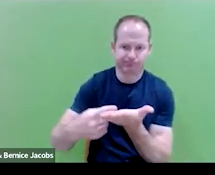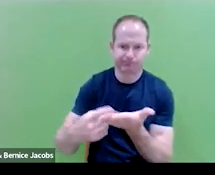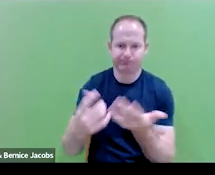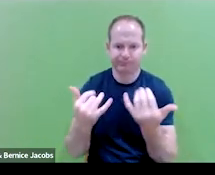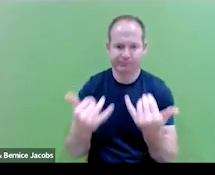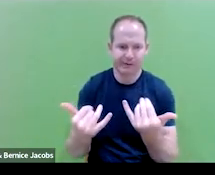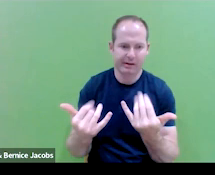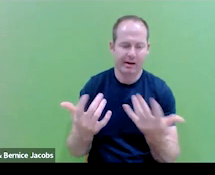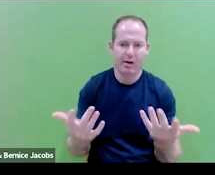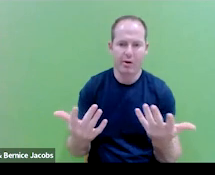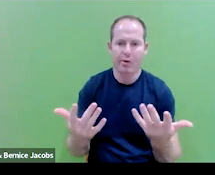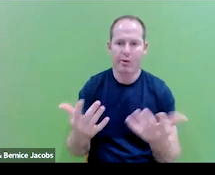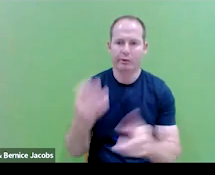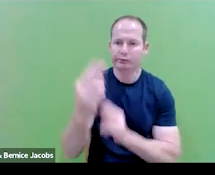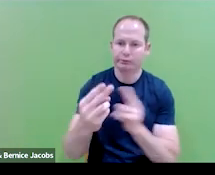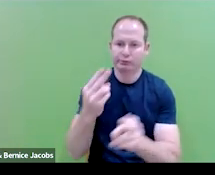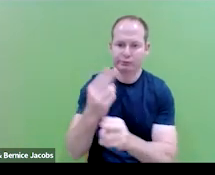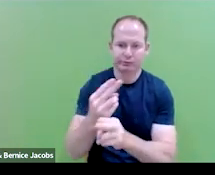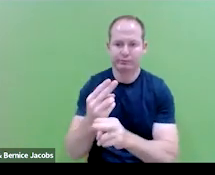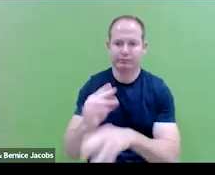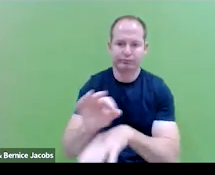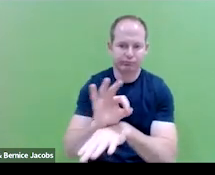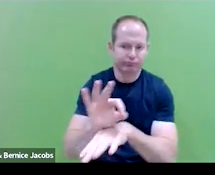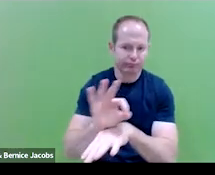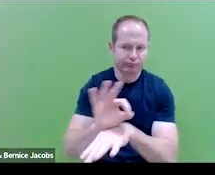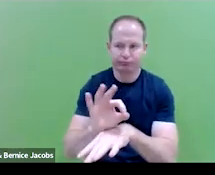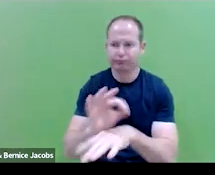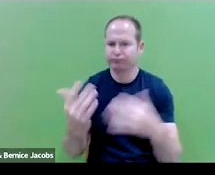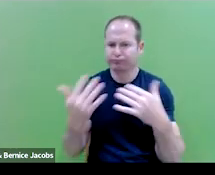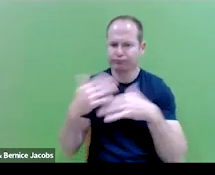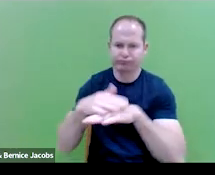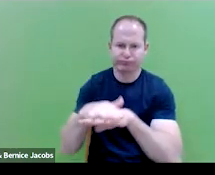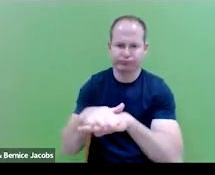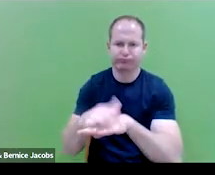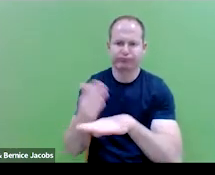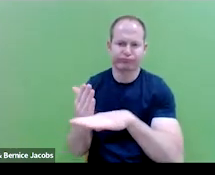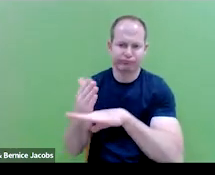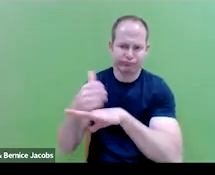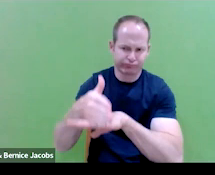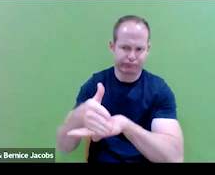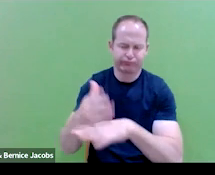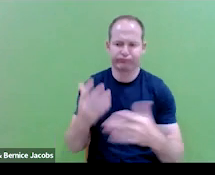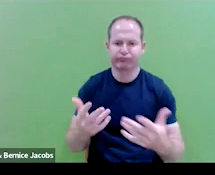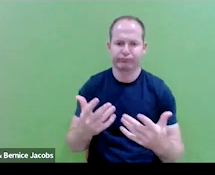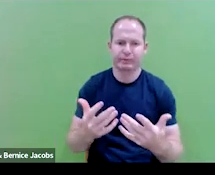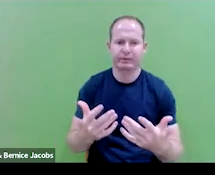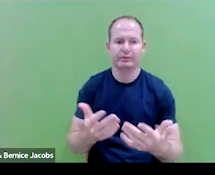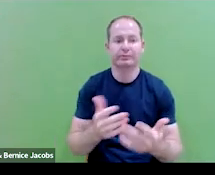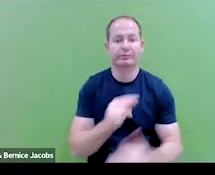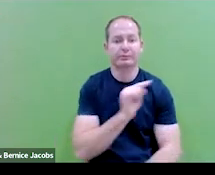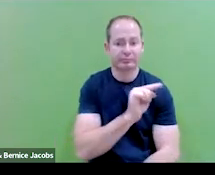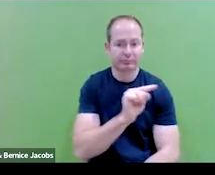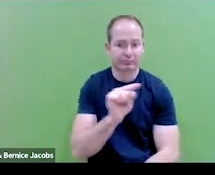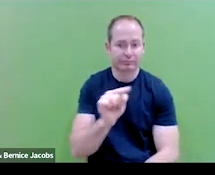accessibility, universal designs, and these groups that need attention, not